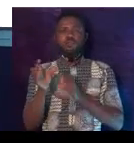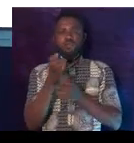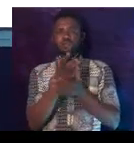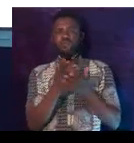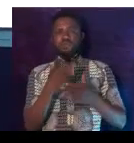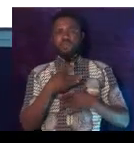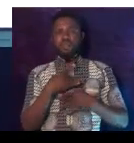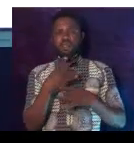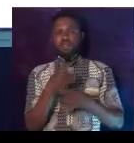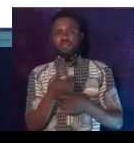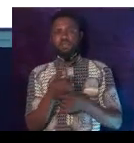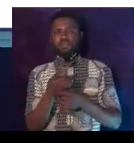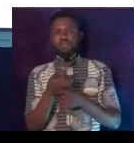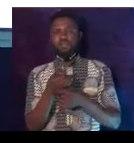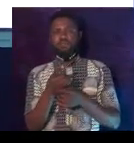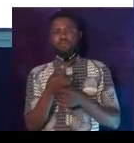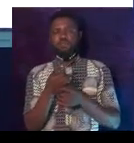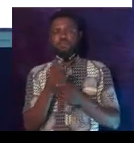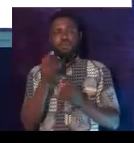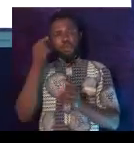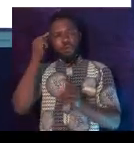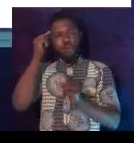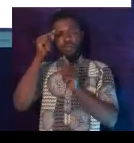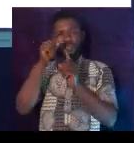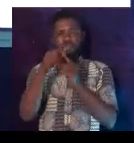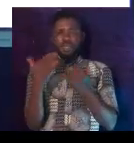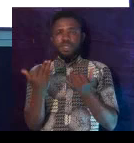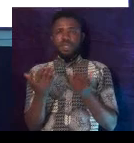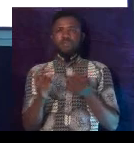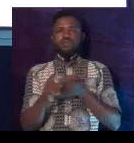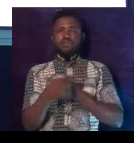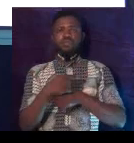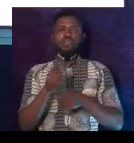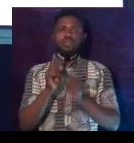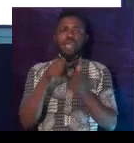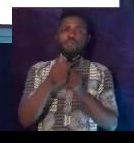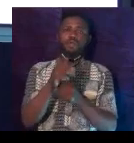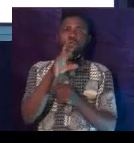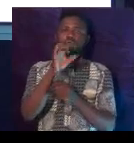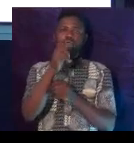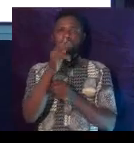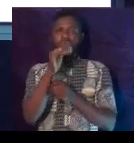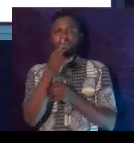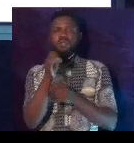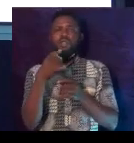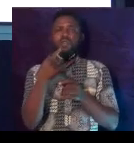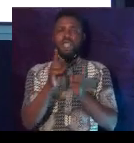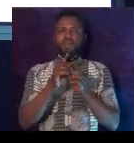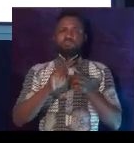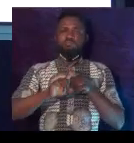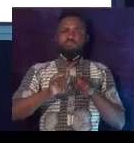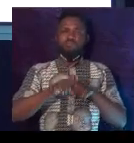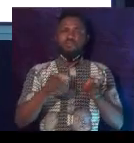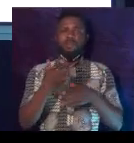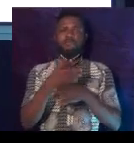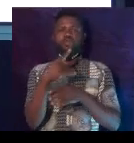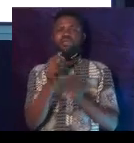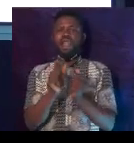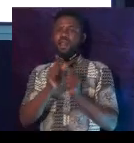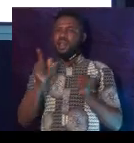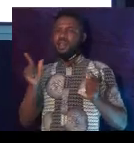done some pretty interesting concepts here today. We've talked about the range, which is the difference